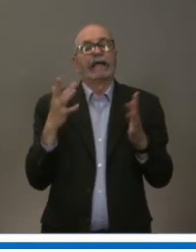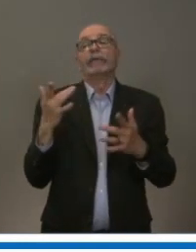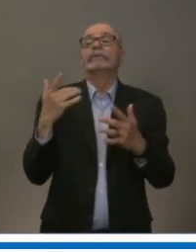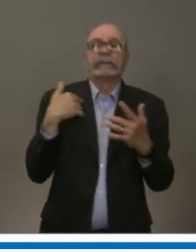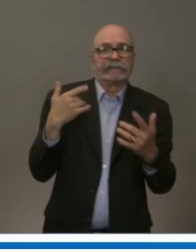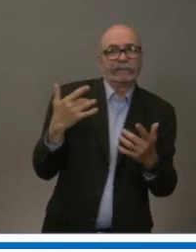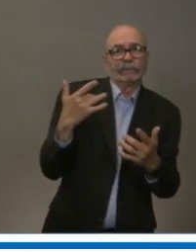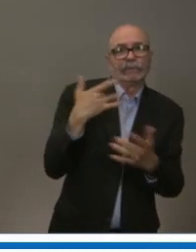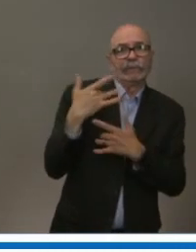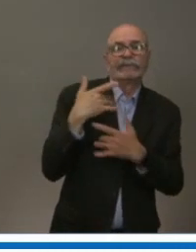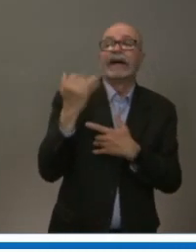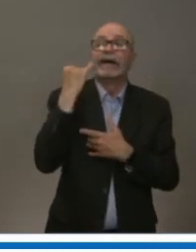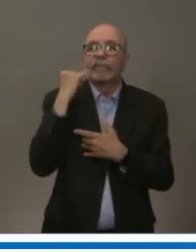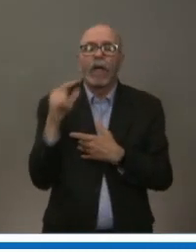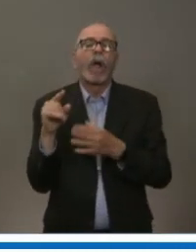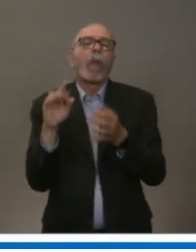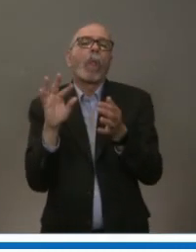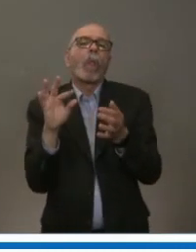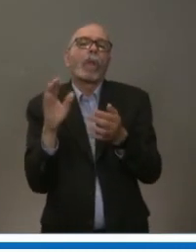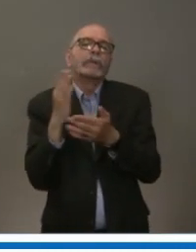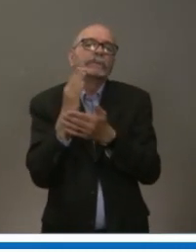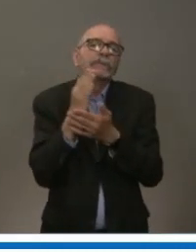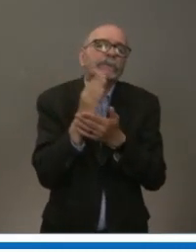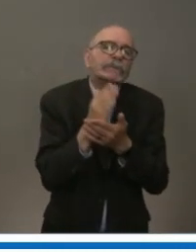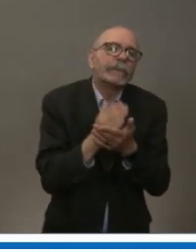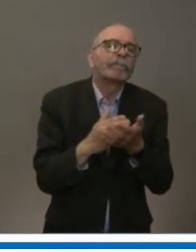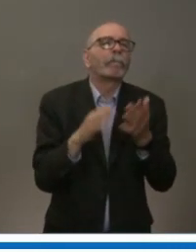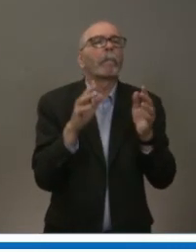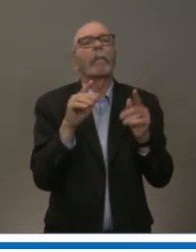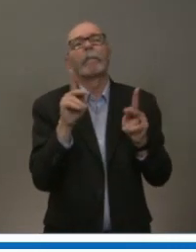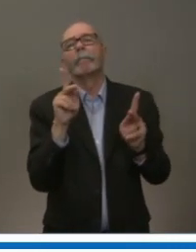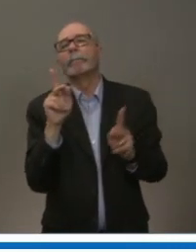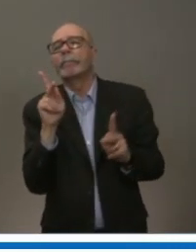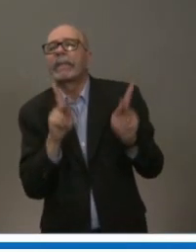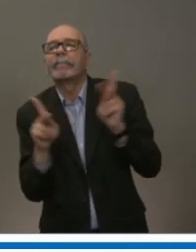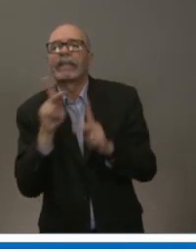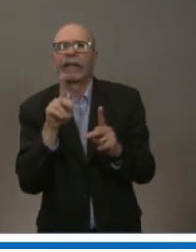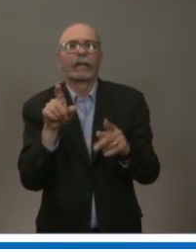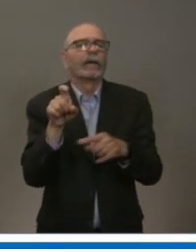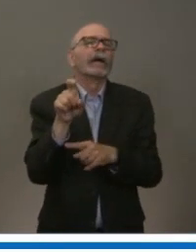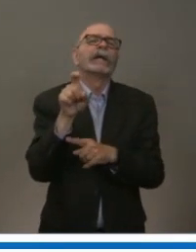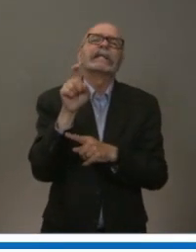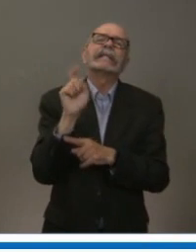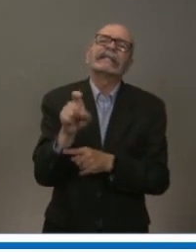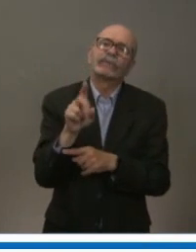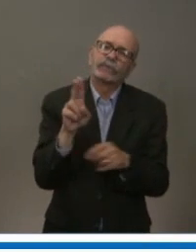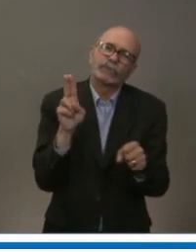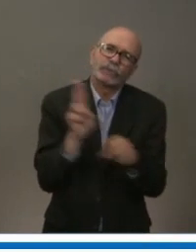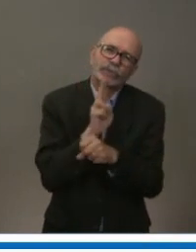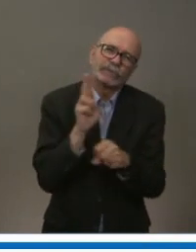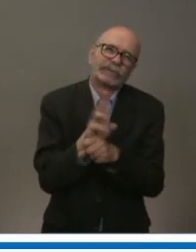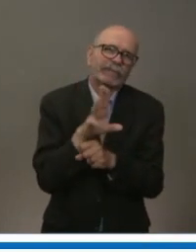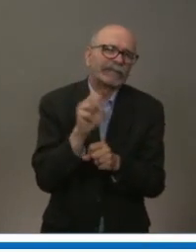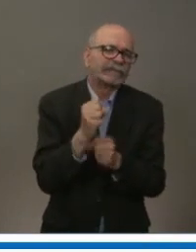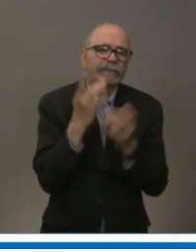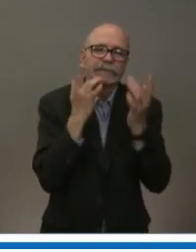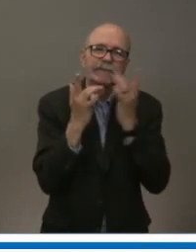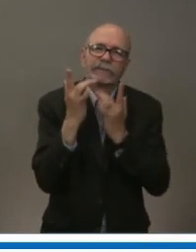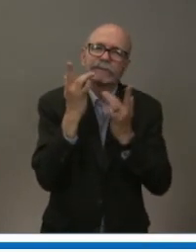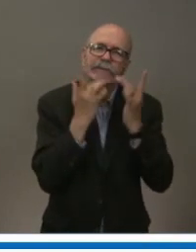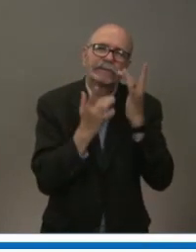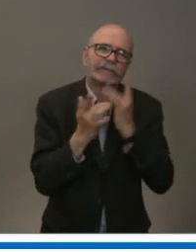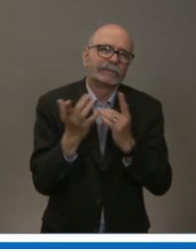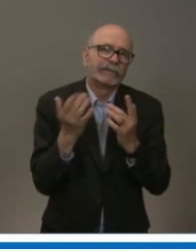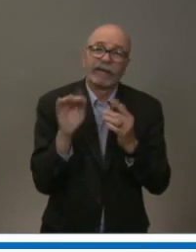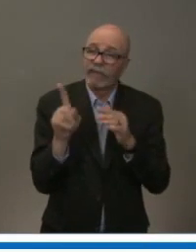community that transit is an essential service. So how do we keep that going as safe as possible? But I can't speak specifically to the case that